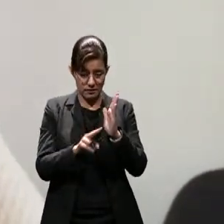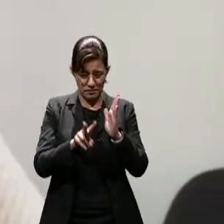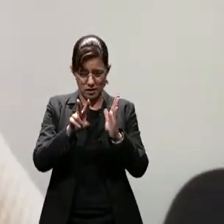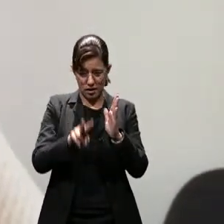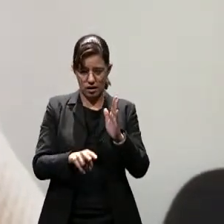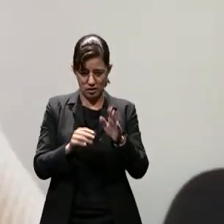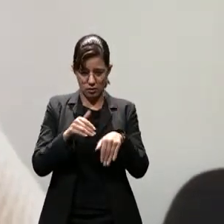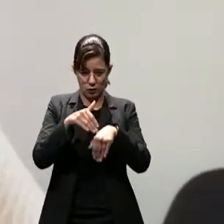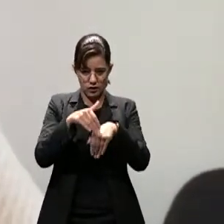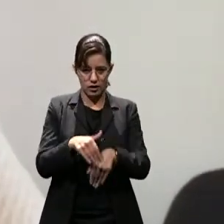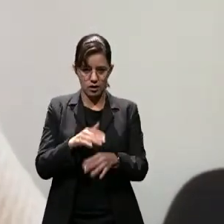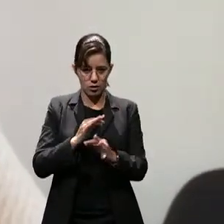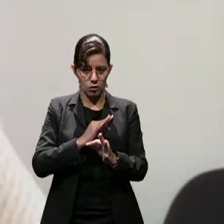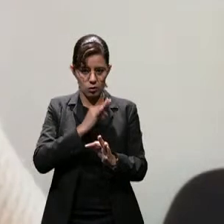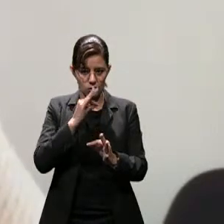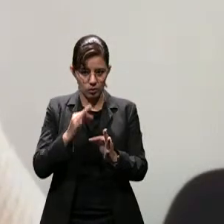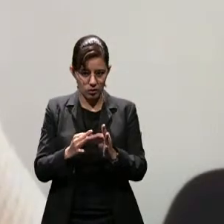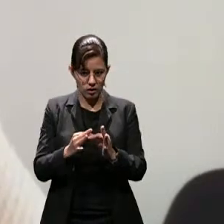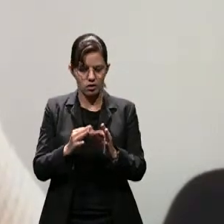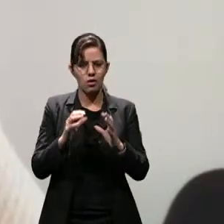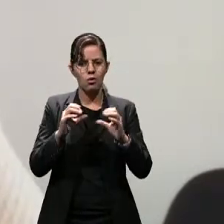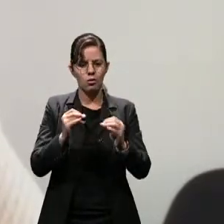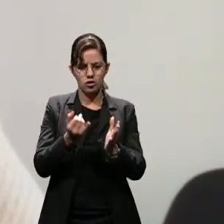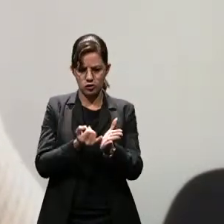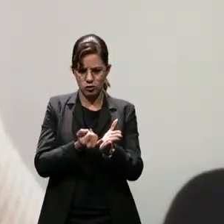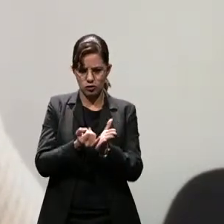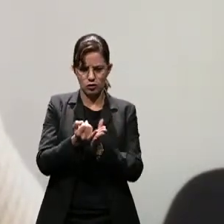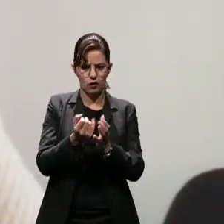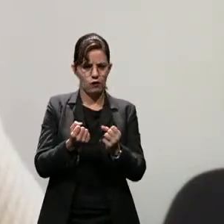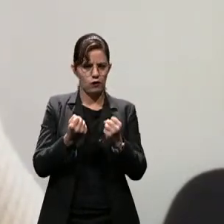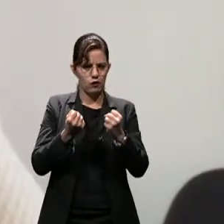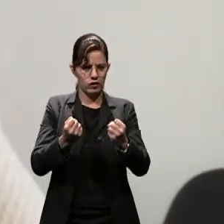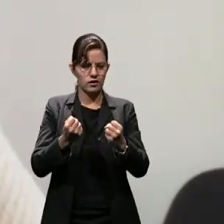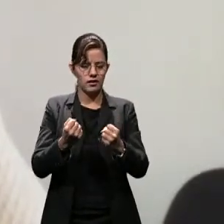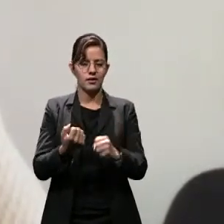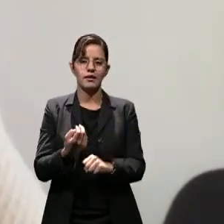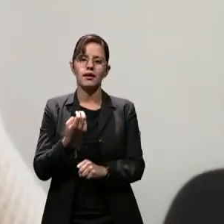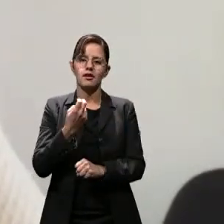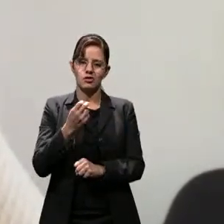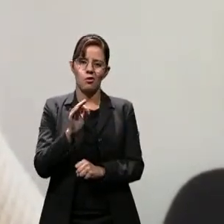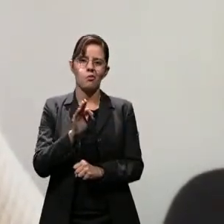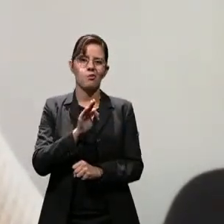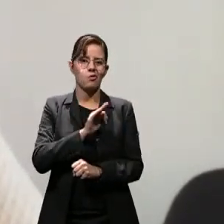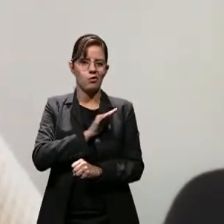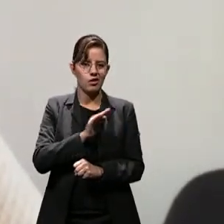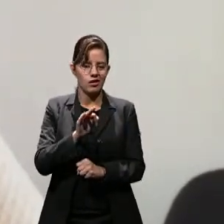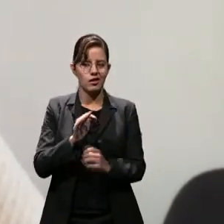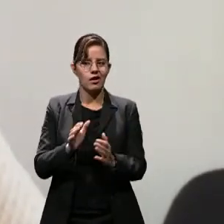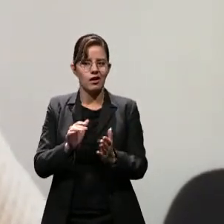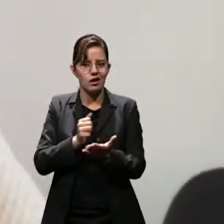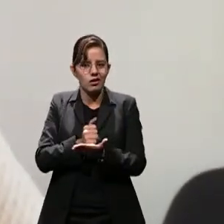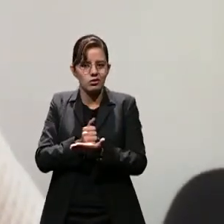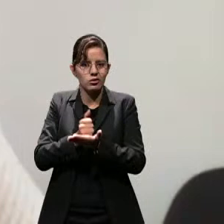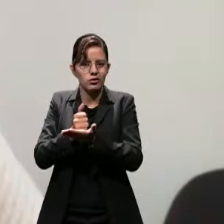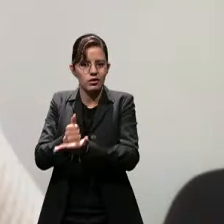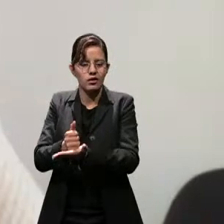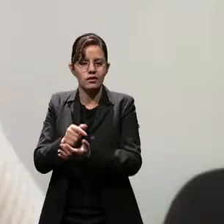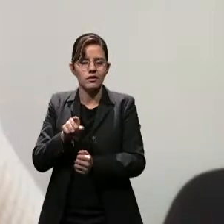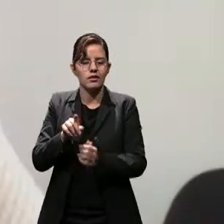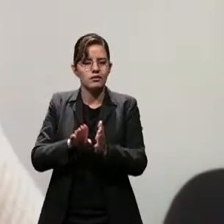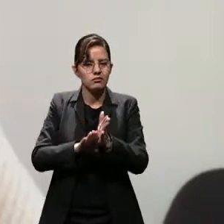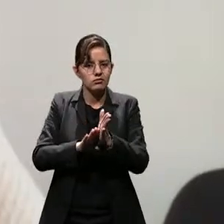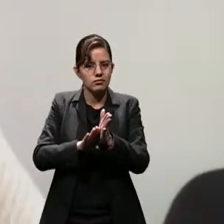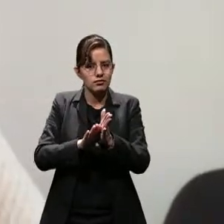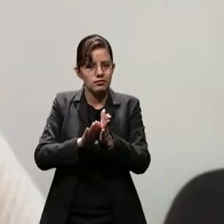effective, when it sets forth whole and sound measures, really drives